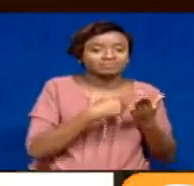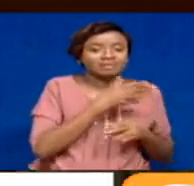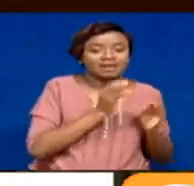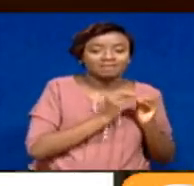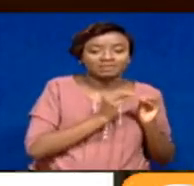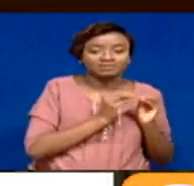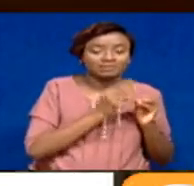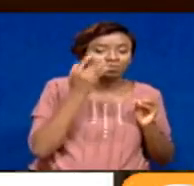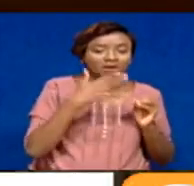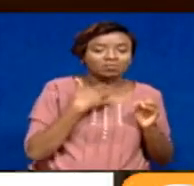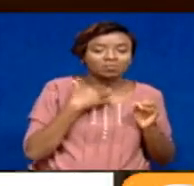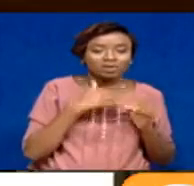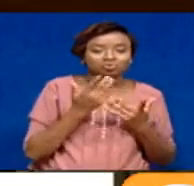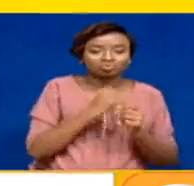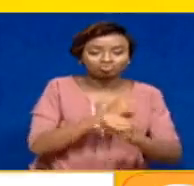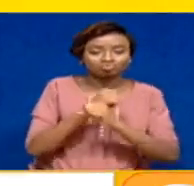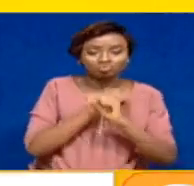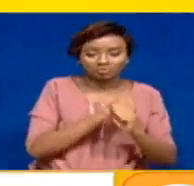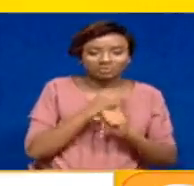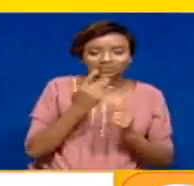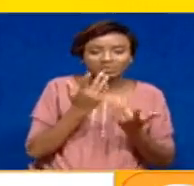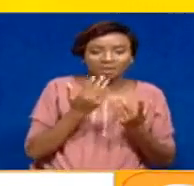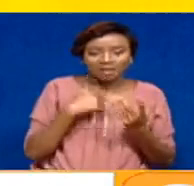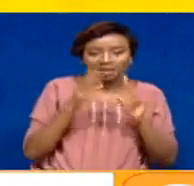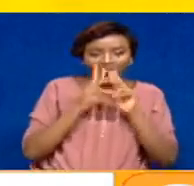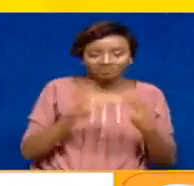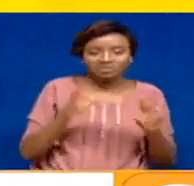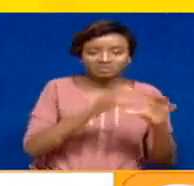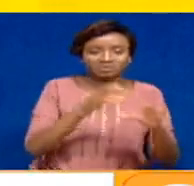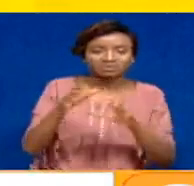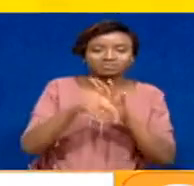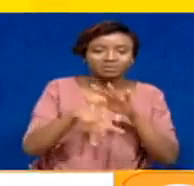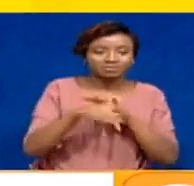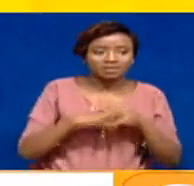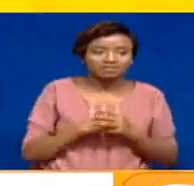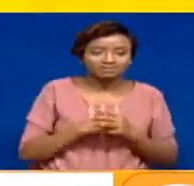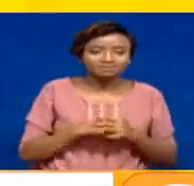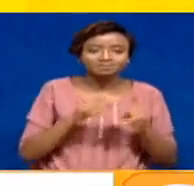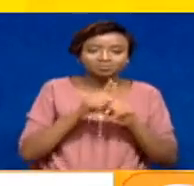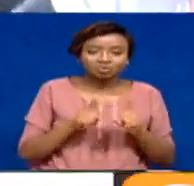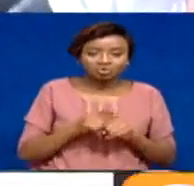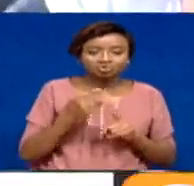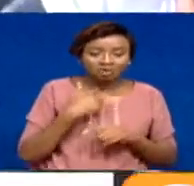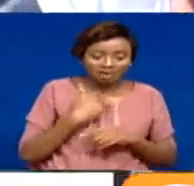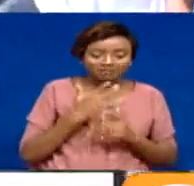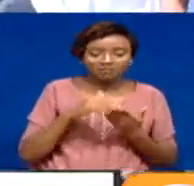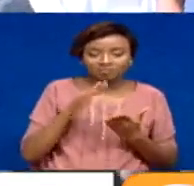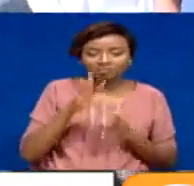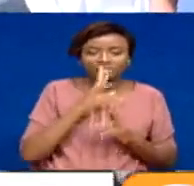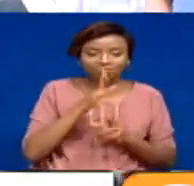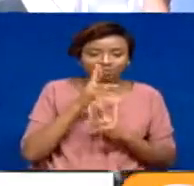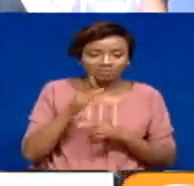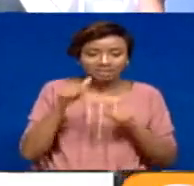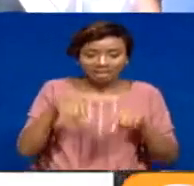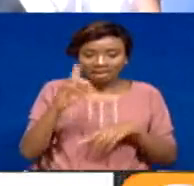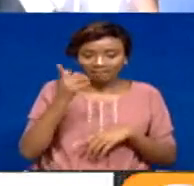they move to avoid what they fear to be potentially divisive party primaries. And the boardroom is producing some results. In